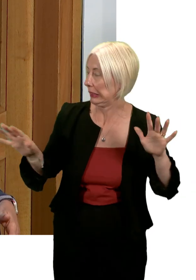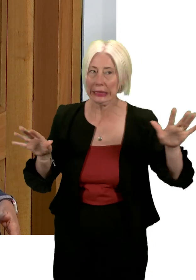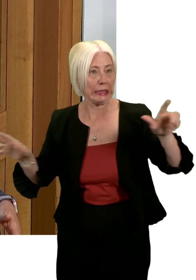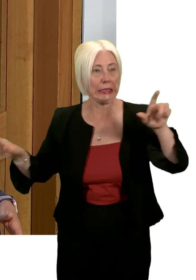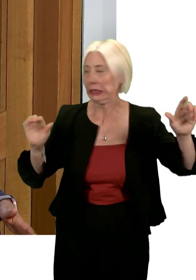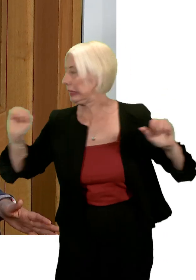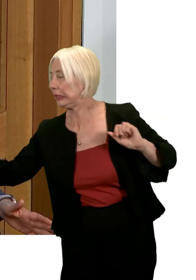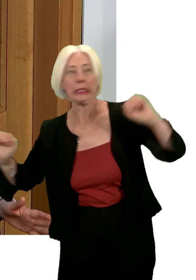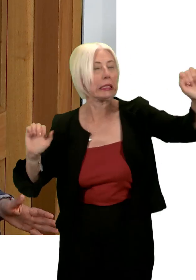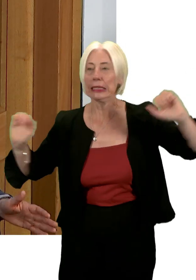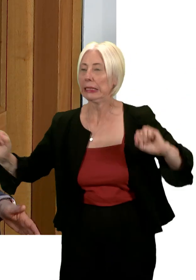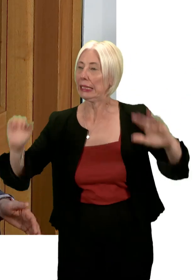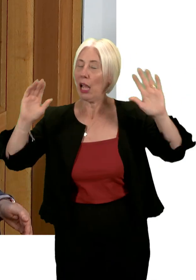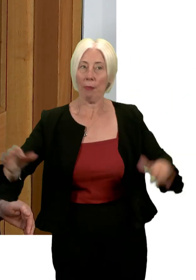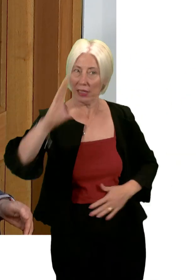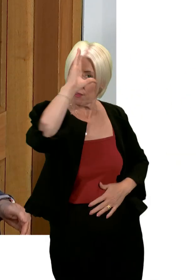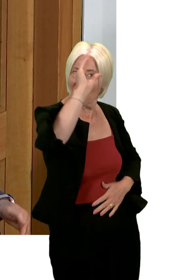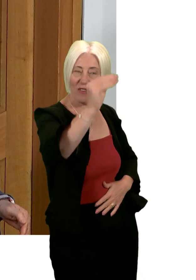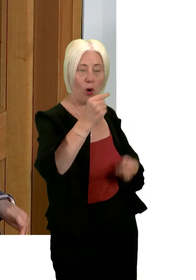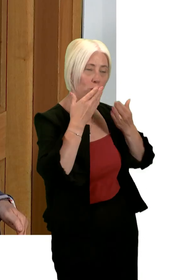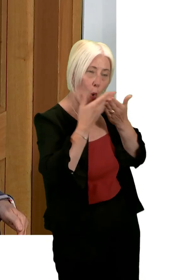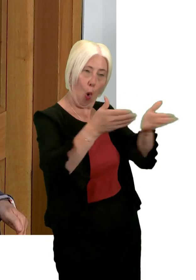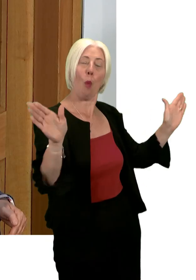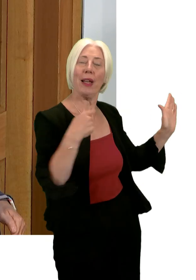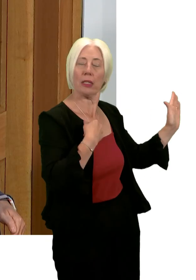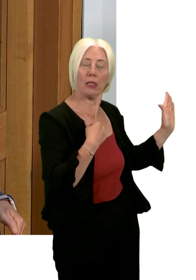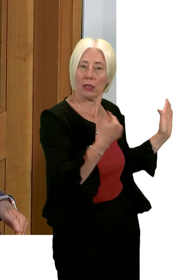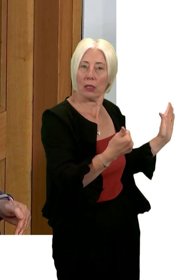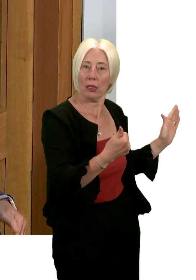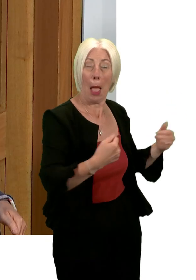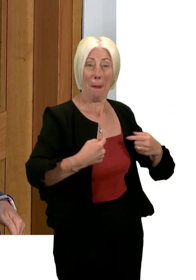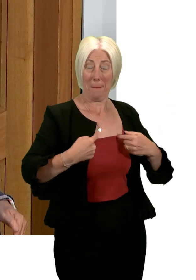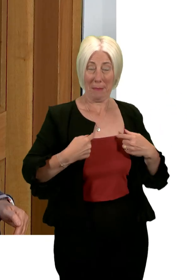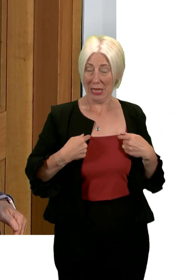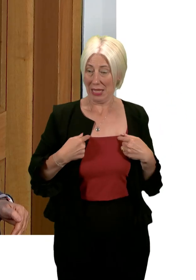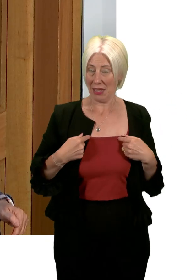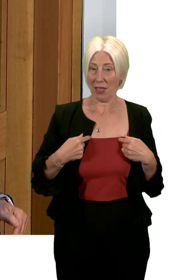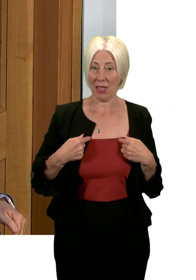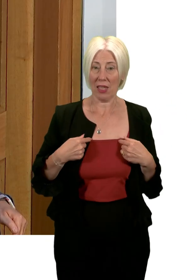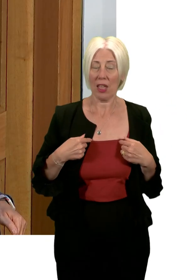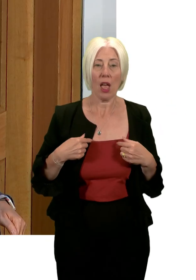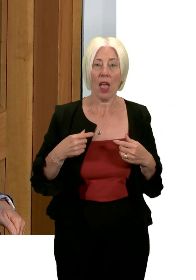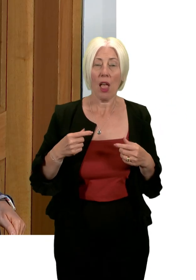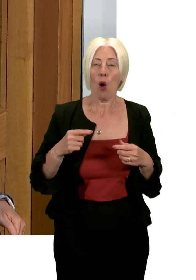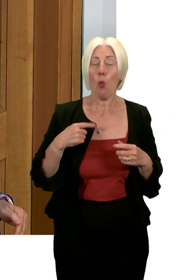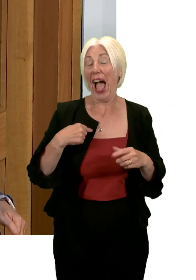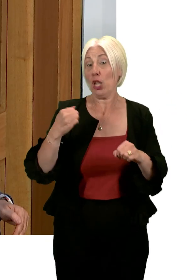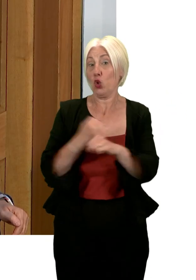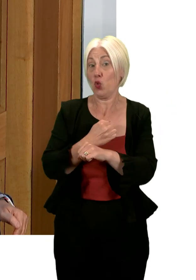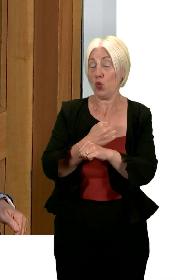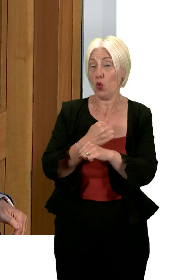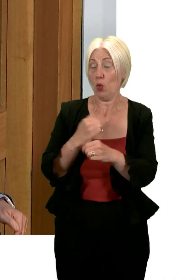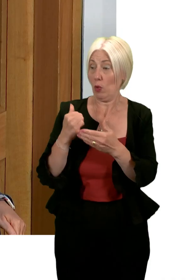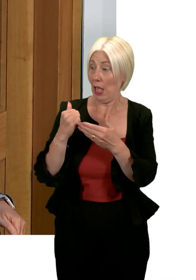interest. So I think I am not going to make a difference to the food that we're going to eat